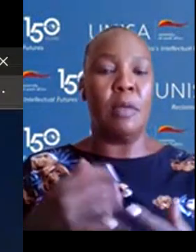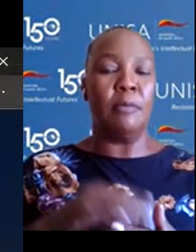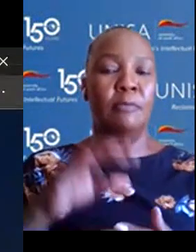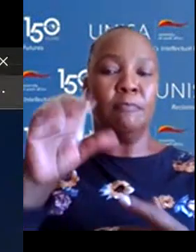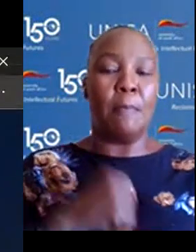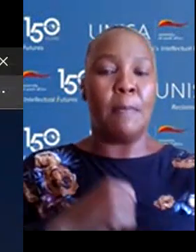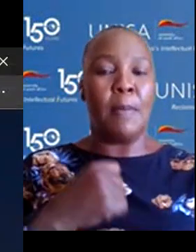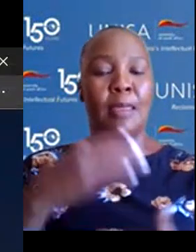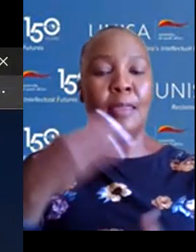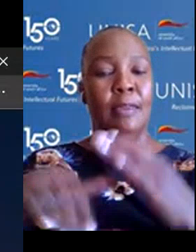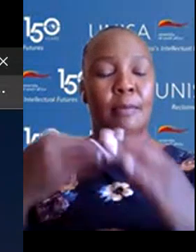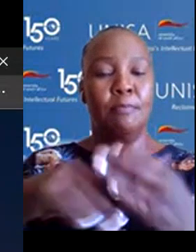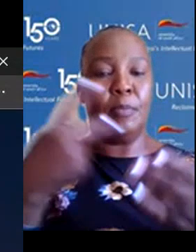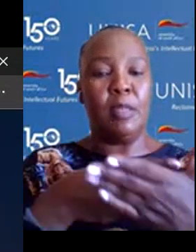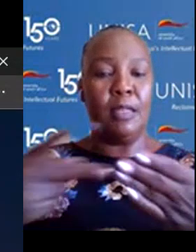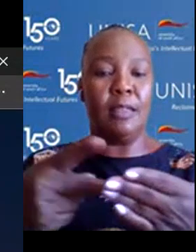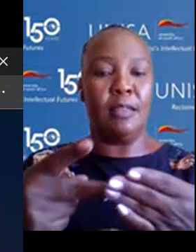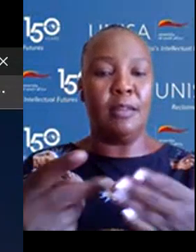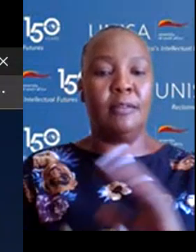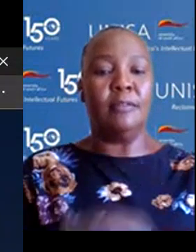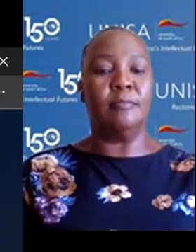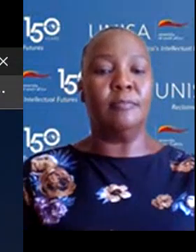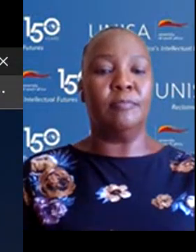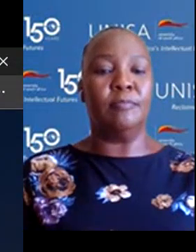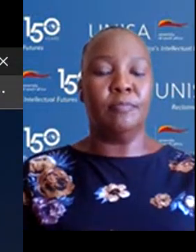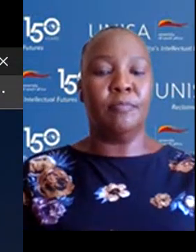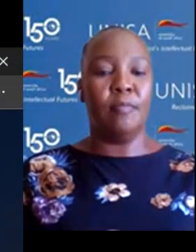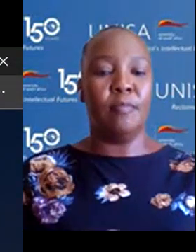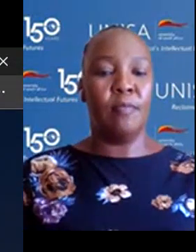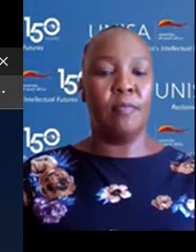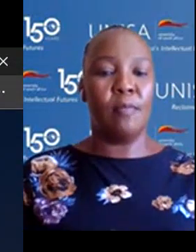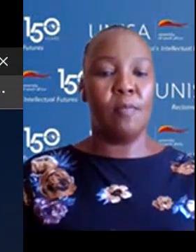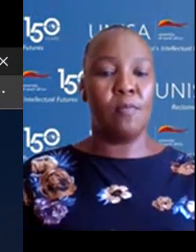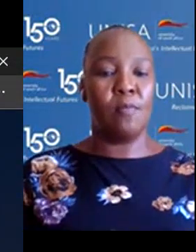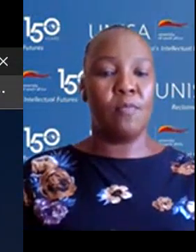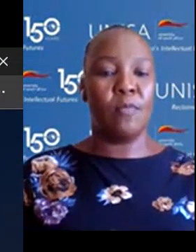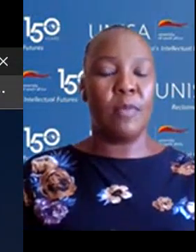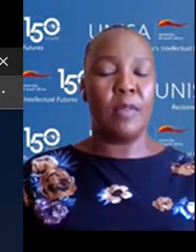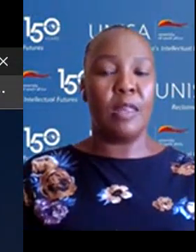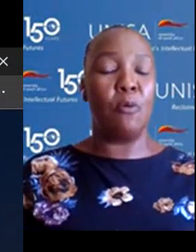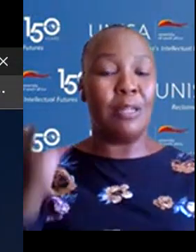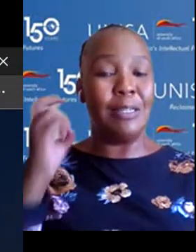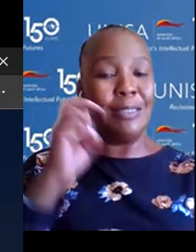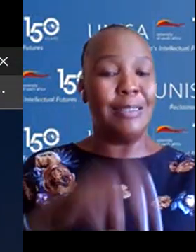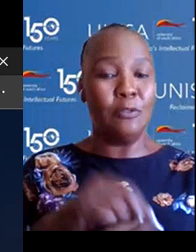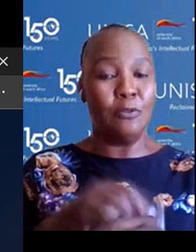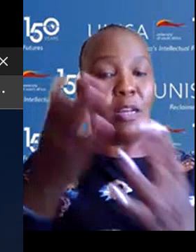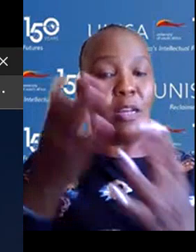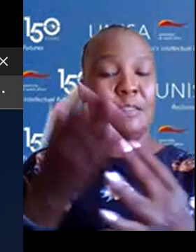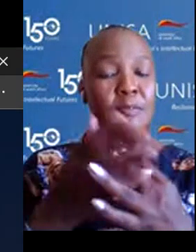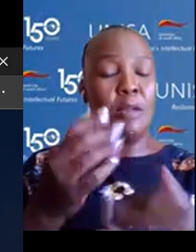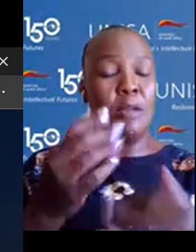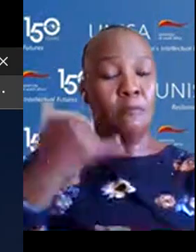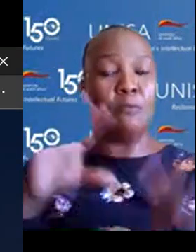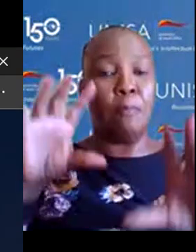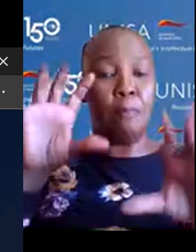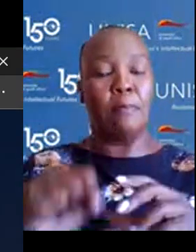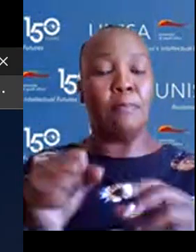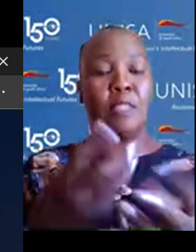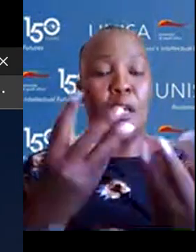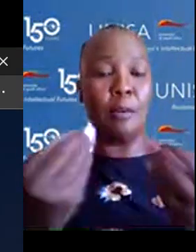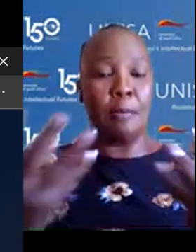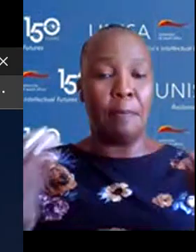password somehow, then they would still need to be able to access my phone to get the code. Now, don't worry, this code changes, so it doesn't help